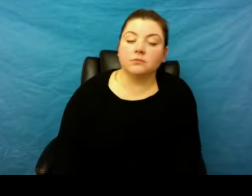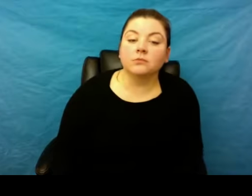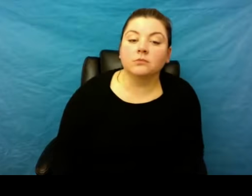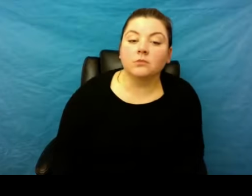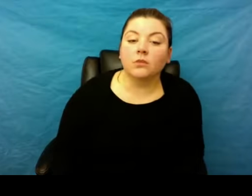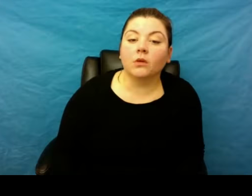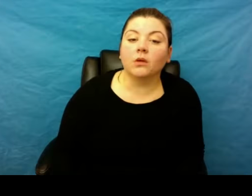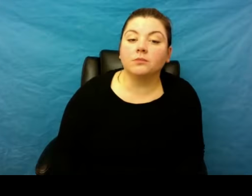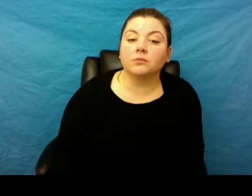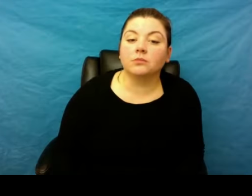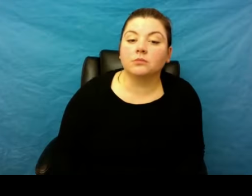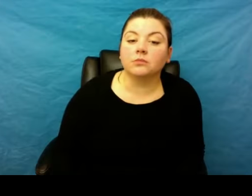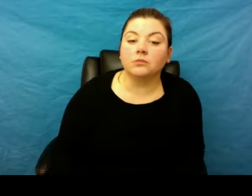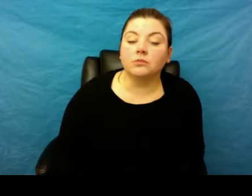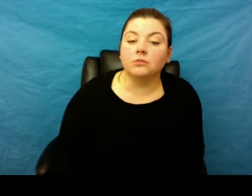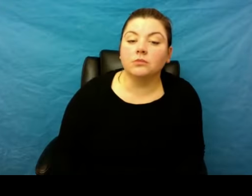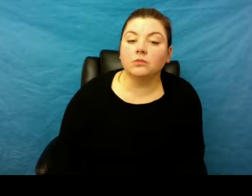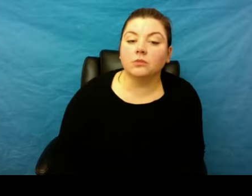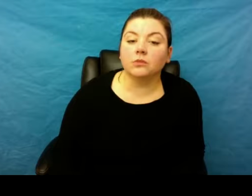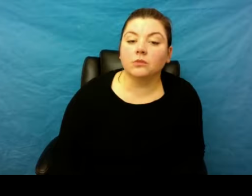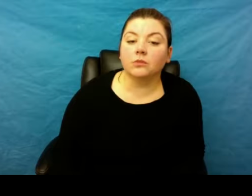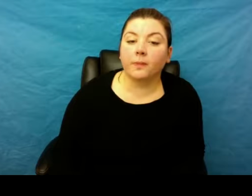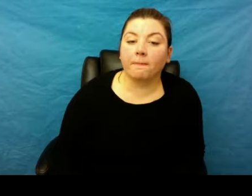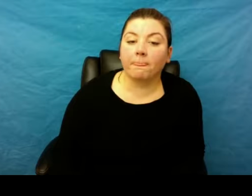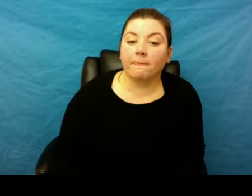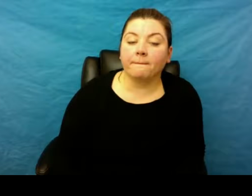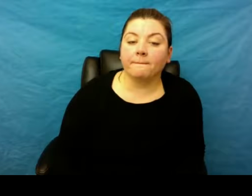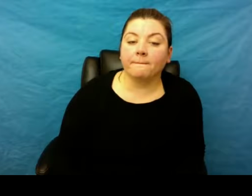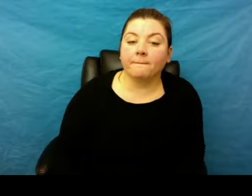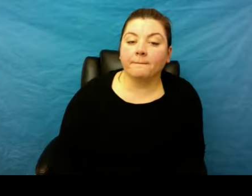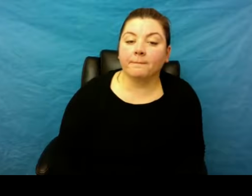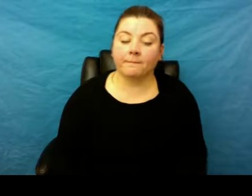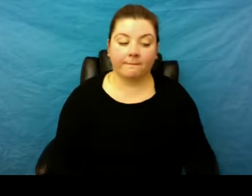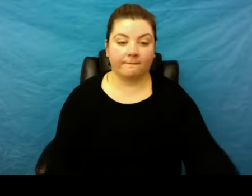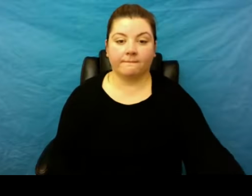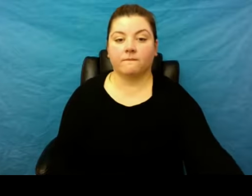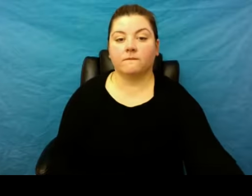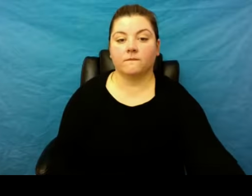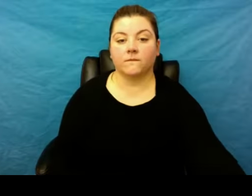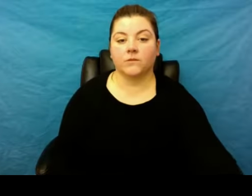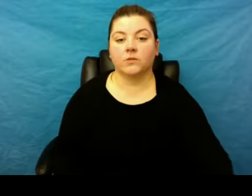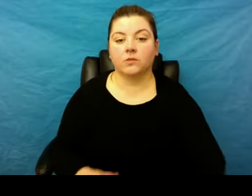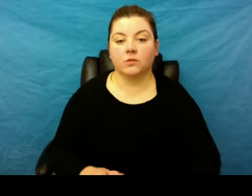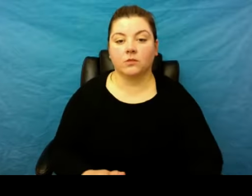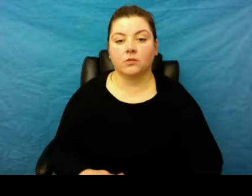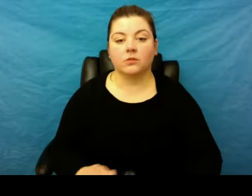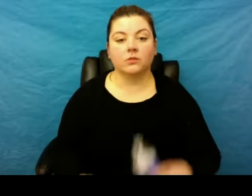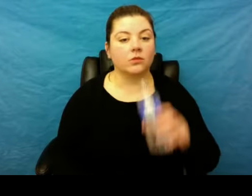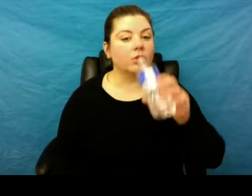In terms of going to the hospital, you don't just have shortness of breath. If you don't just have shortness of breath,